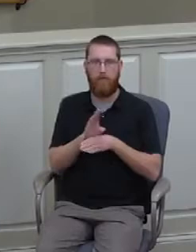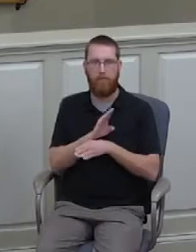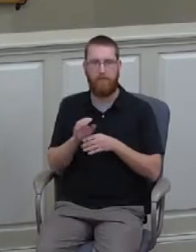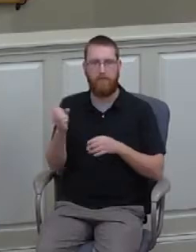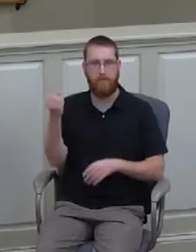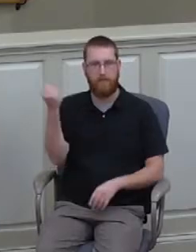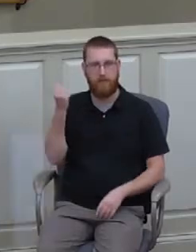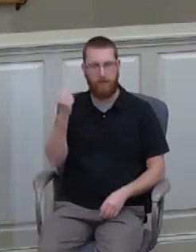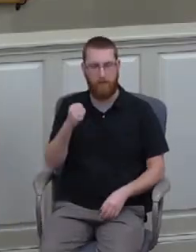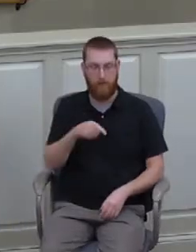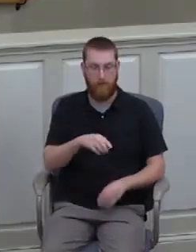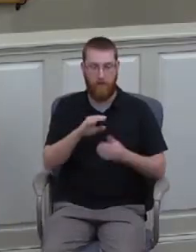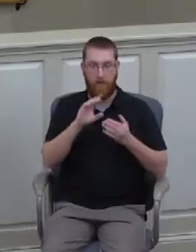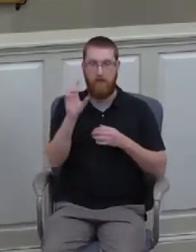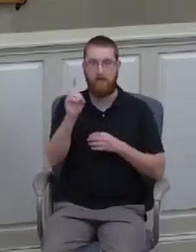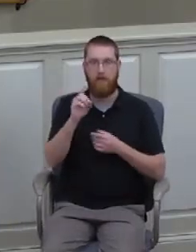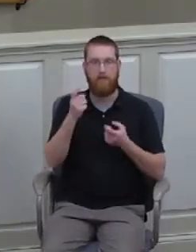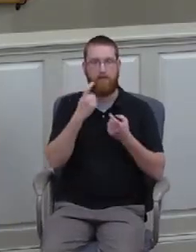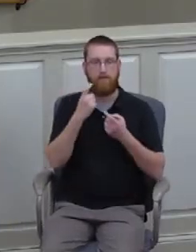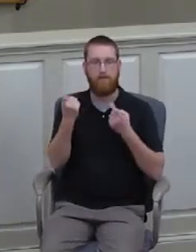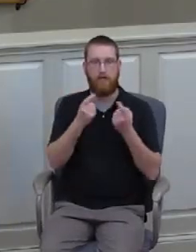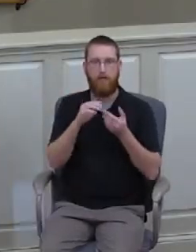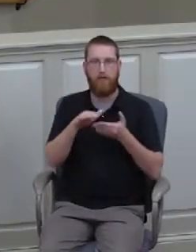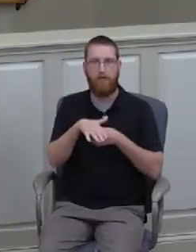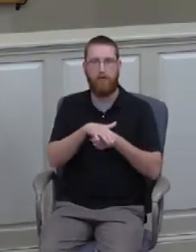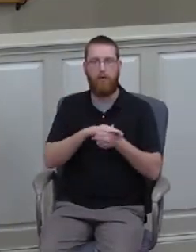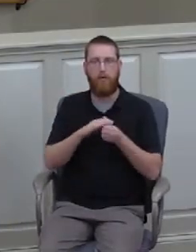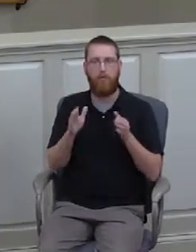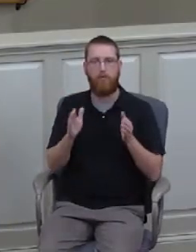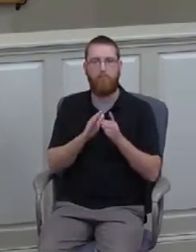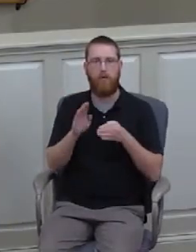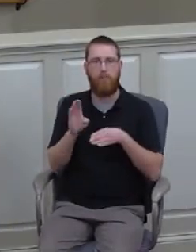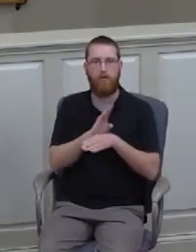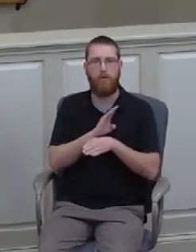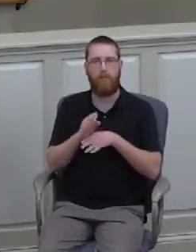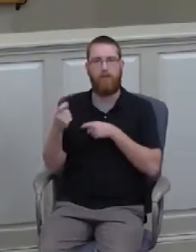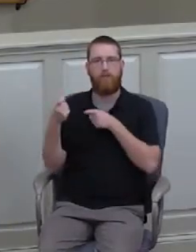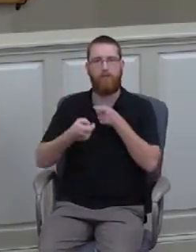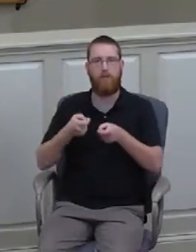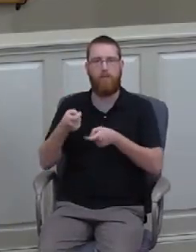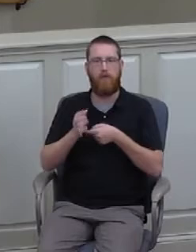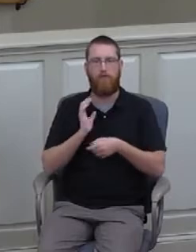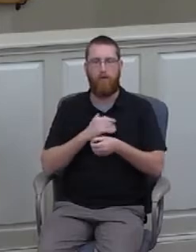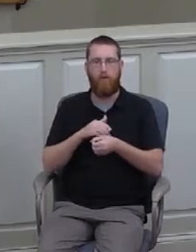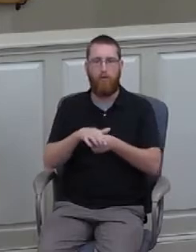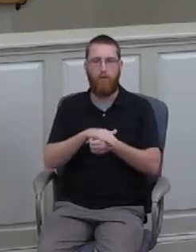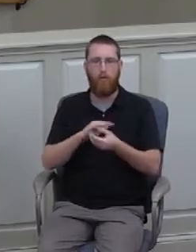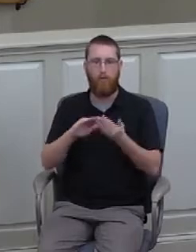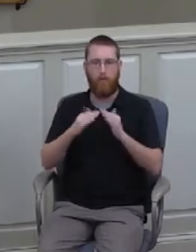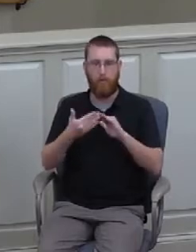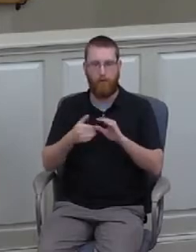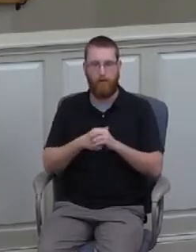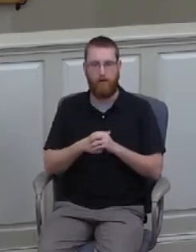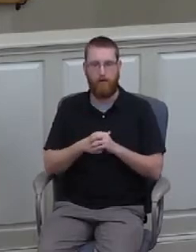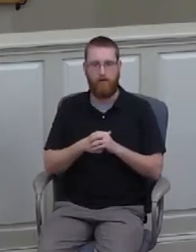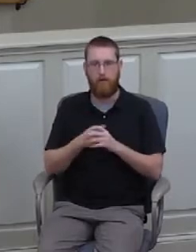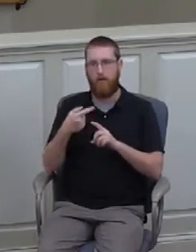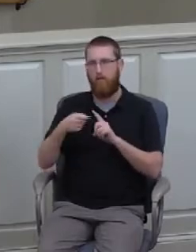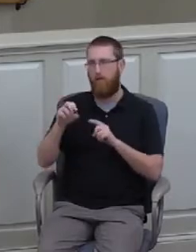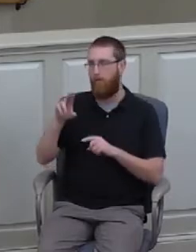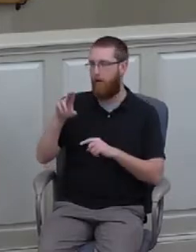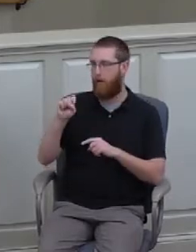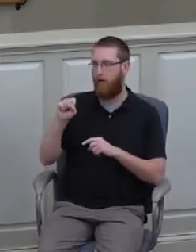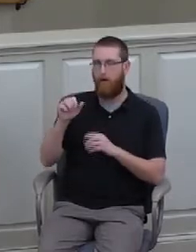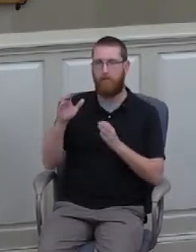Danville celebrates our local small businesses and the contributions they make to our local economy and community. According to the United States